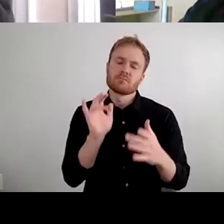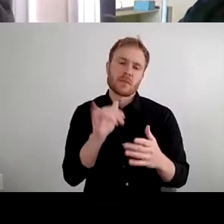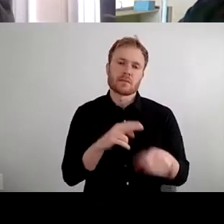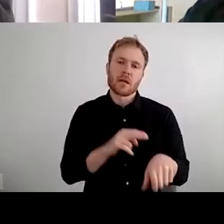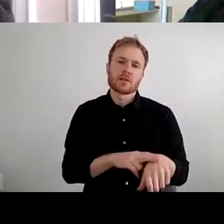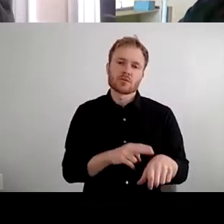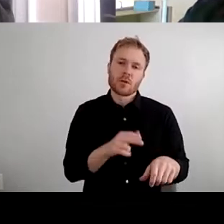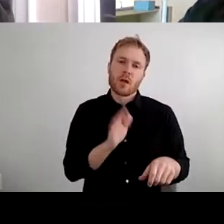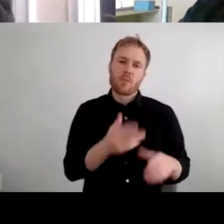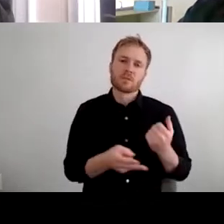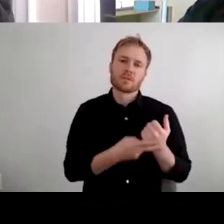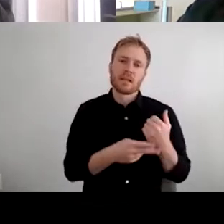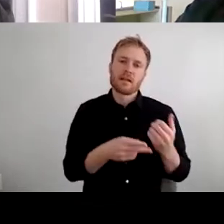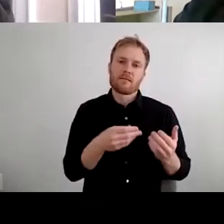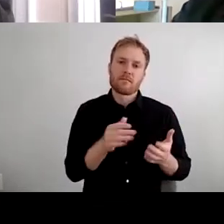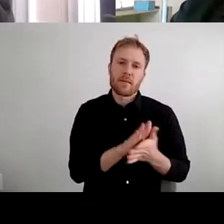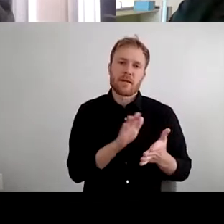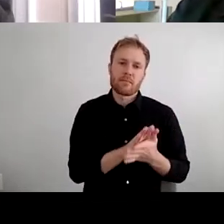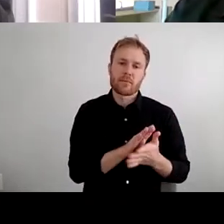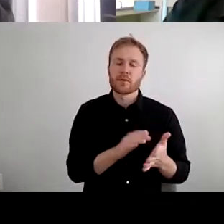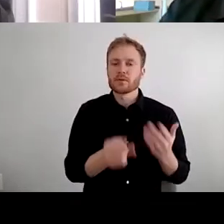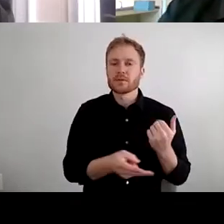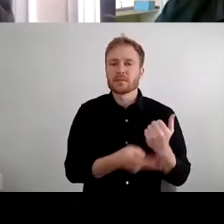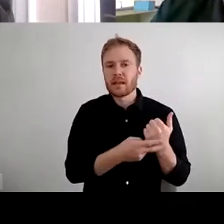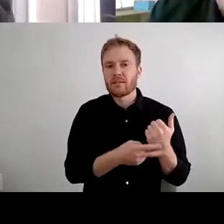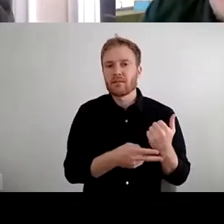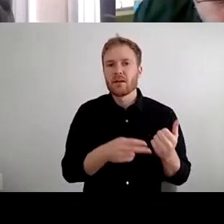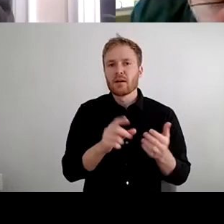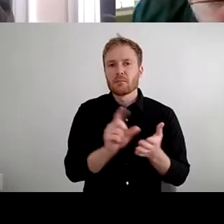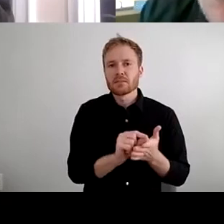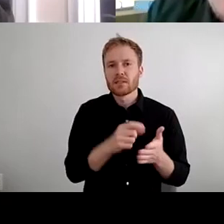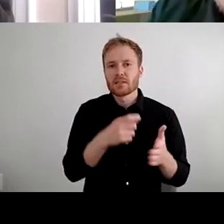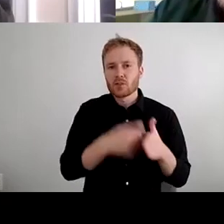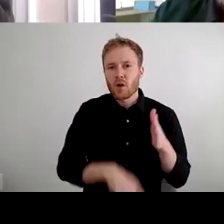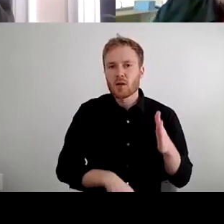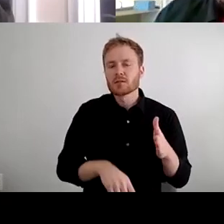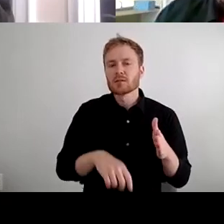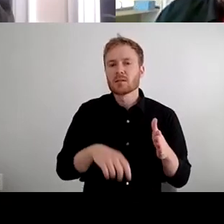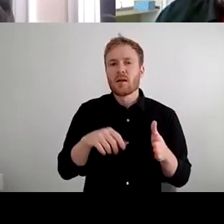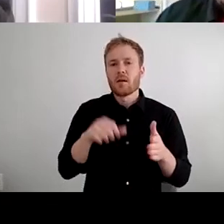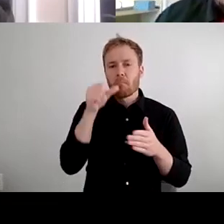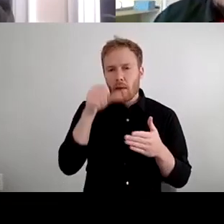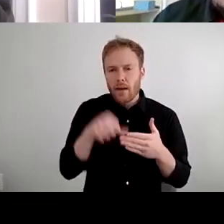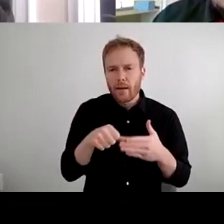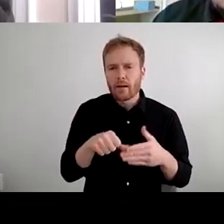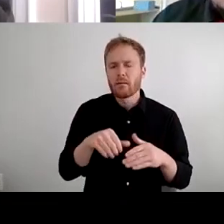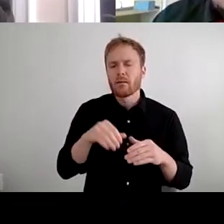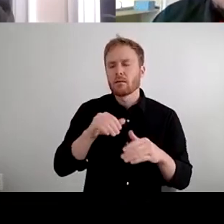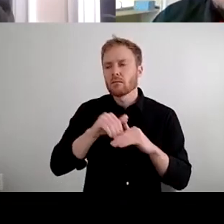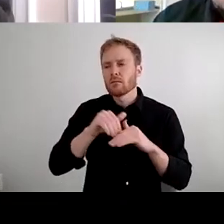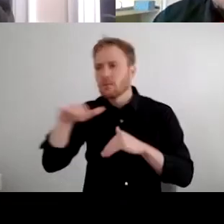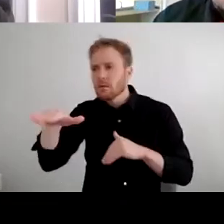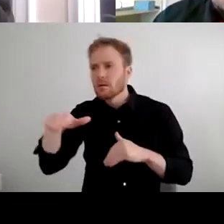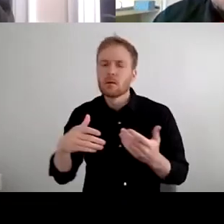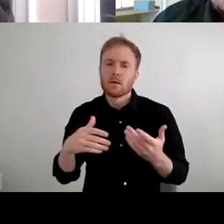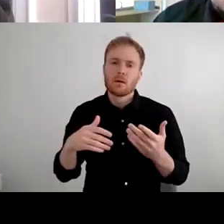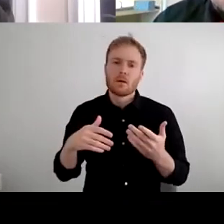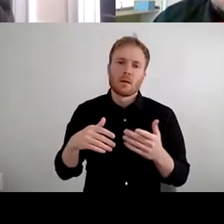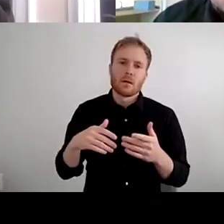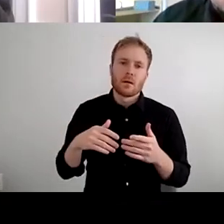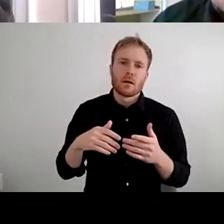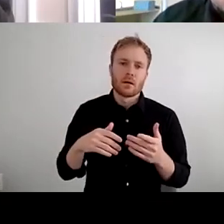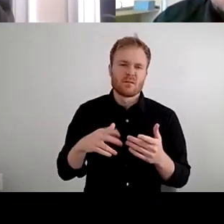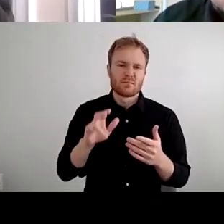saves printing costs, you know, interoffice mail resources of people getting documents back and forth. So that's just something I think that just